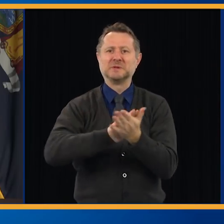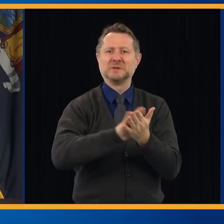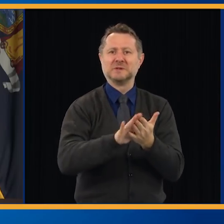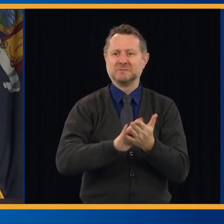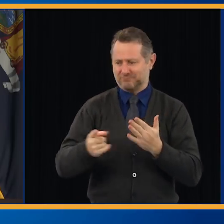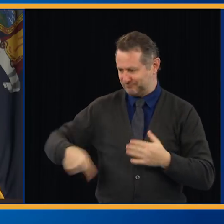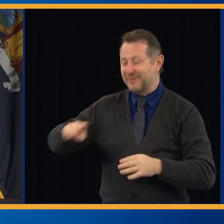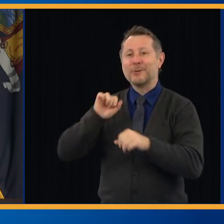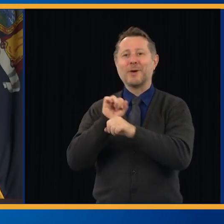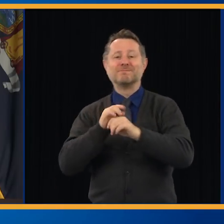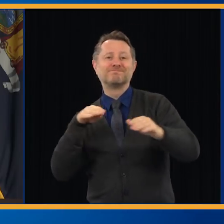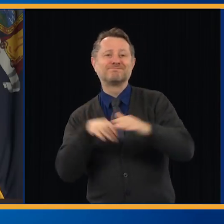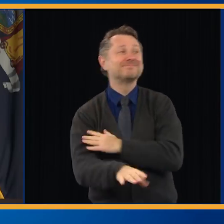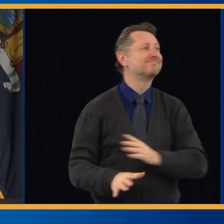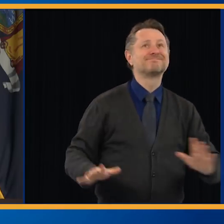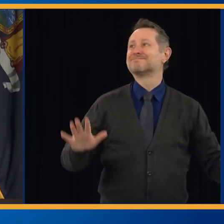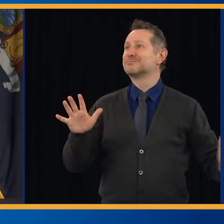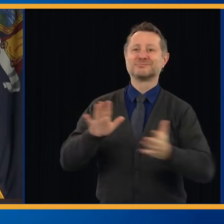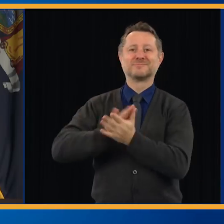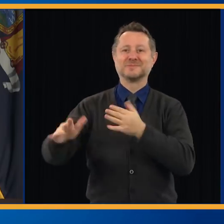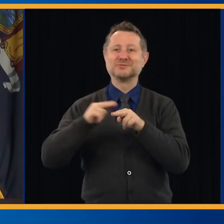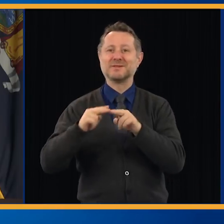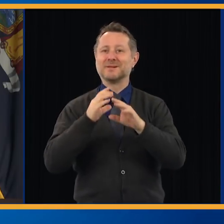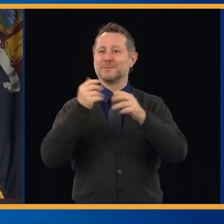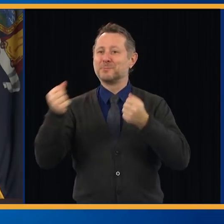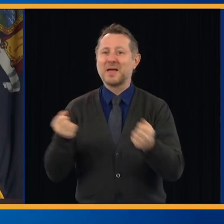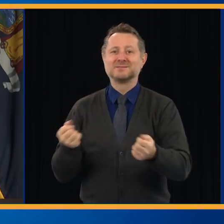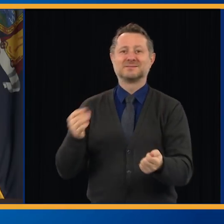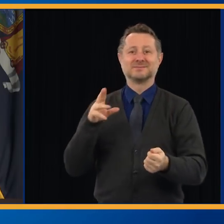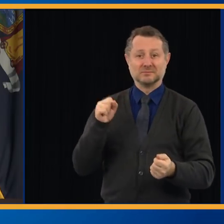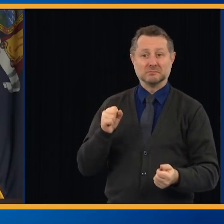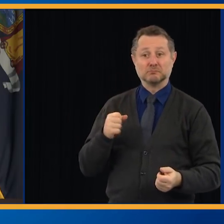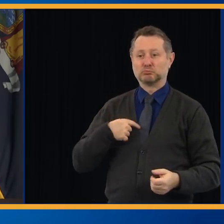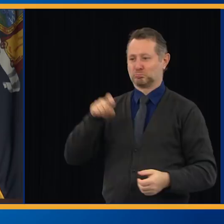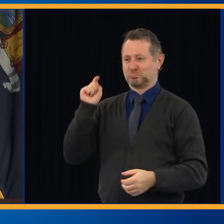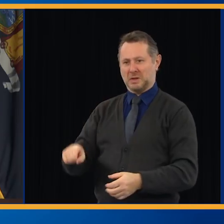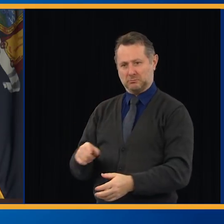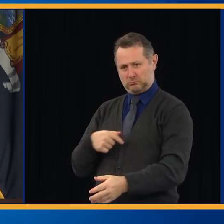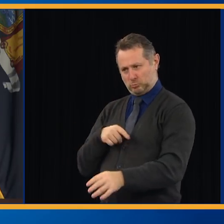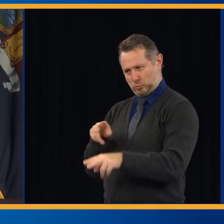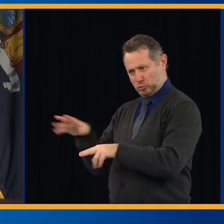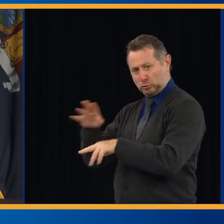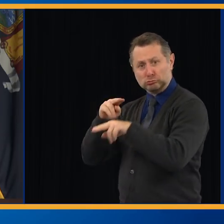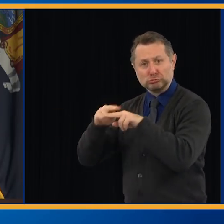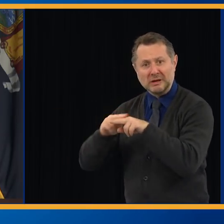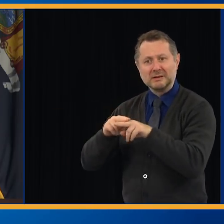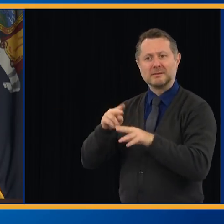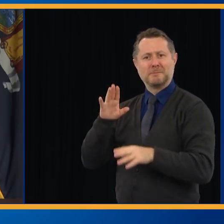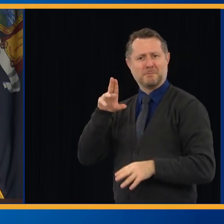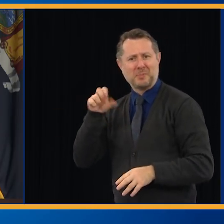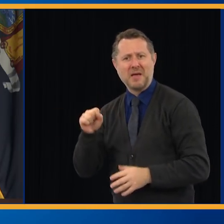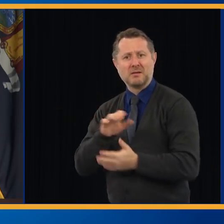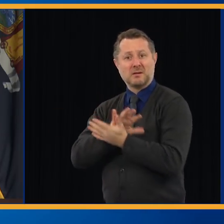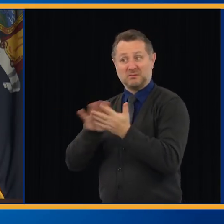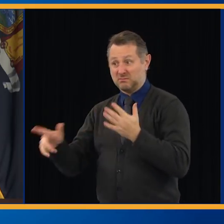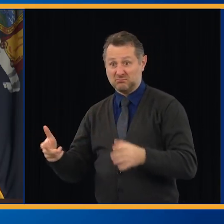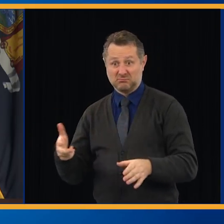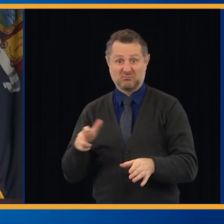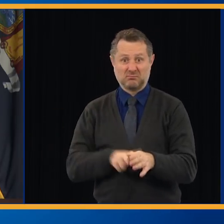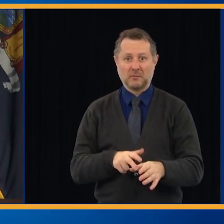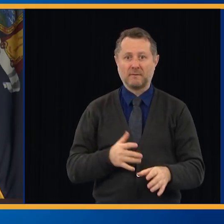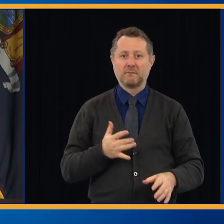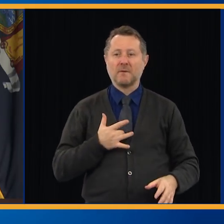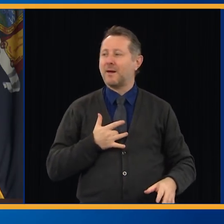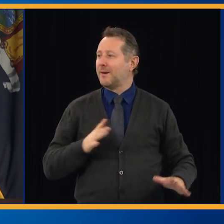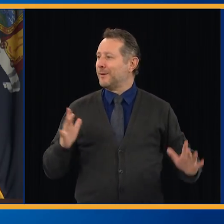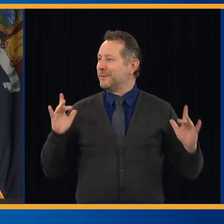owe it to them to be able to say, the train you ride, the bus you ride, has been disinfected